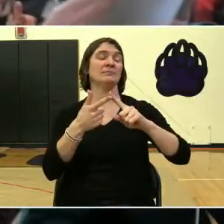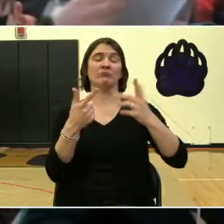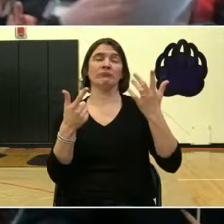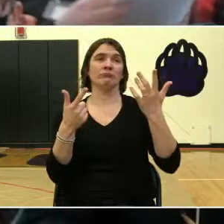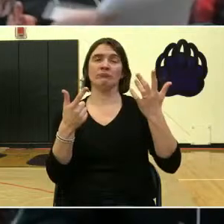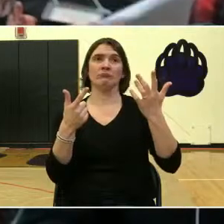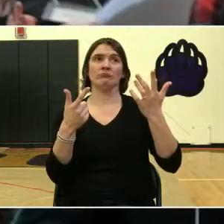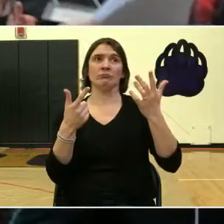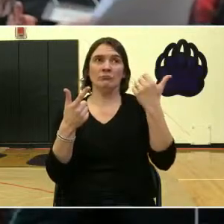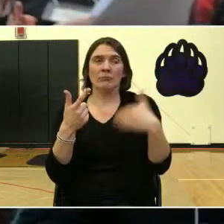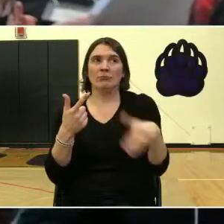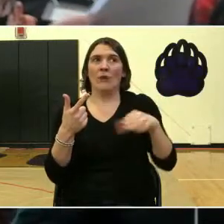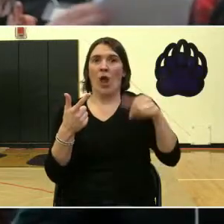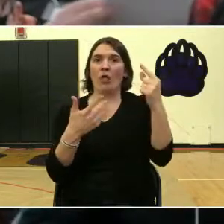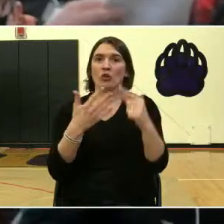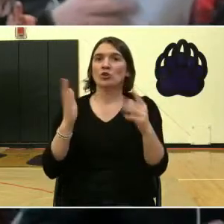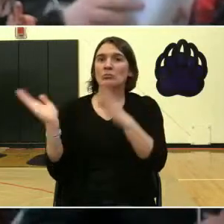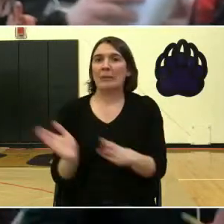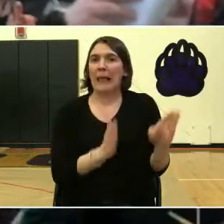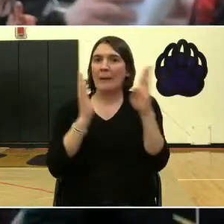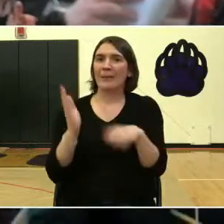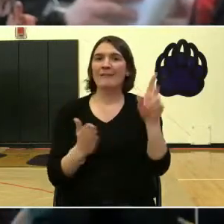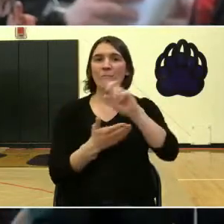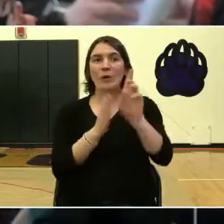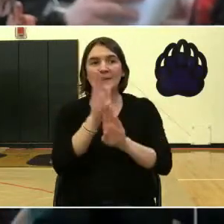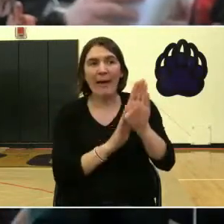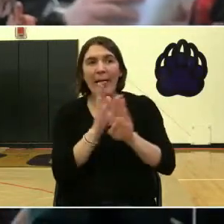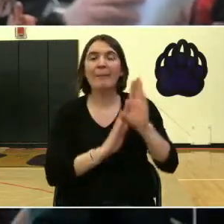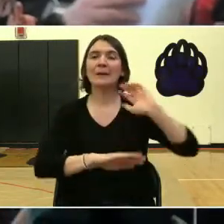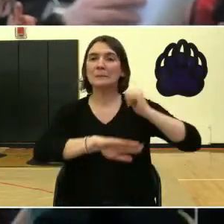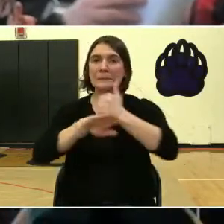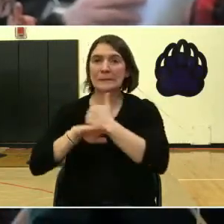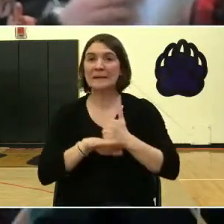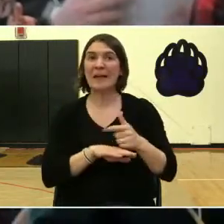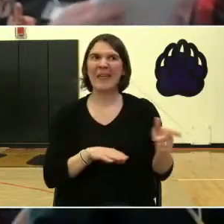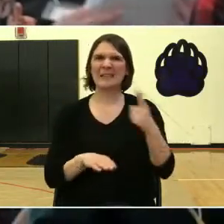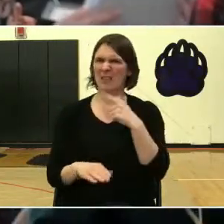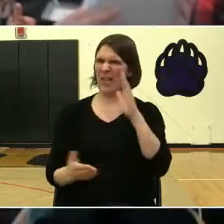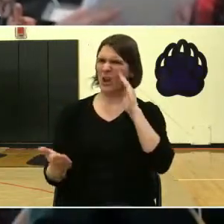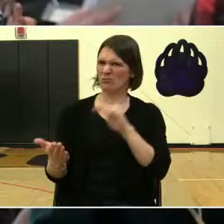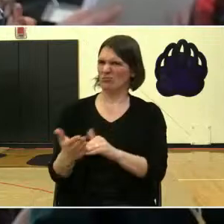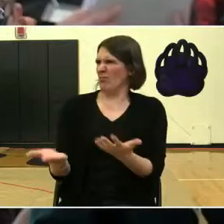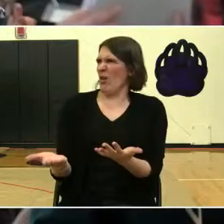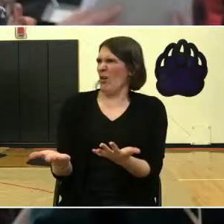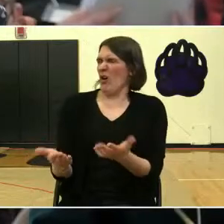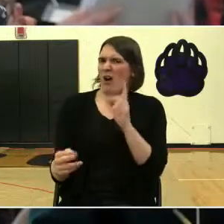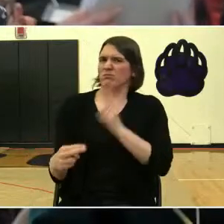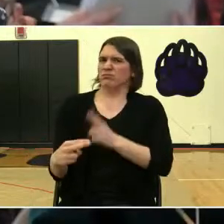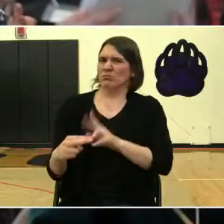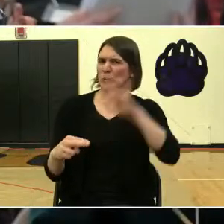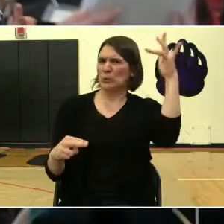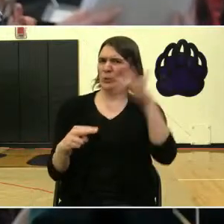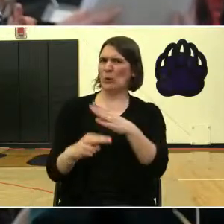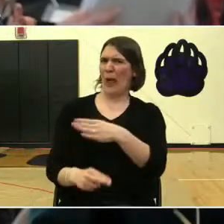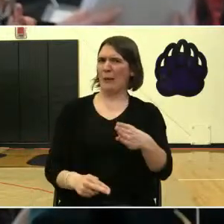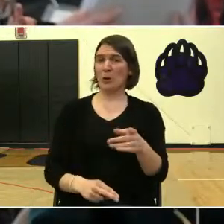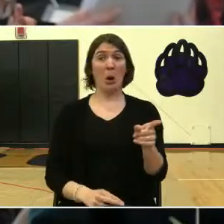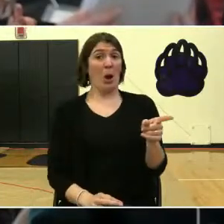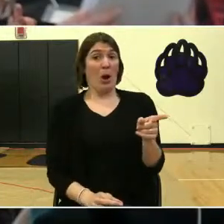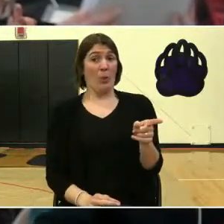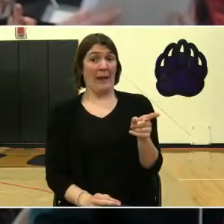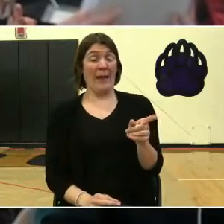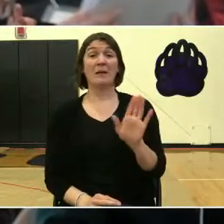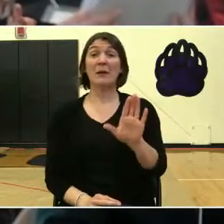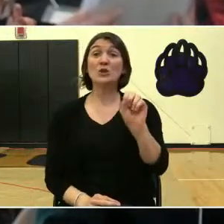of the amazing planning work that Brattleboro has done they just knew of us and um I want to specifically point